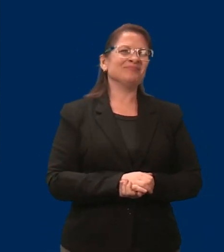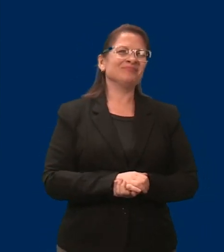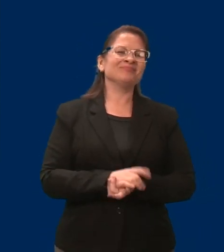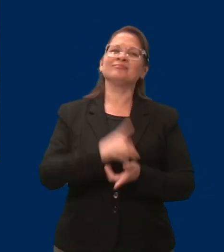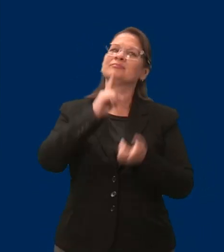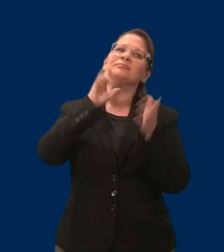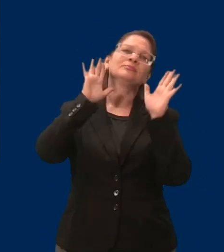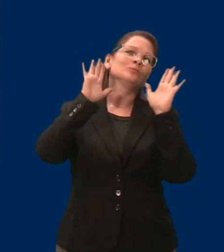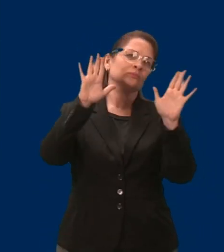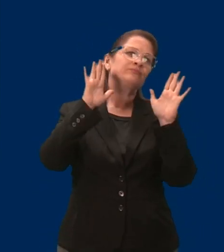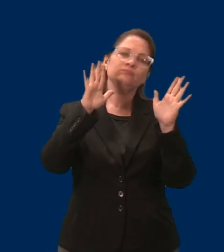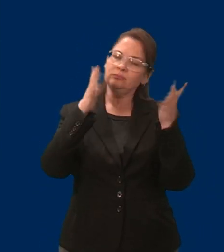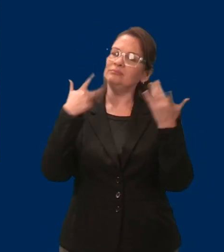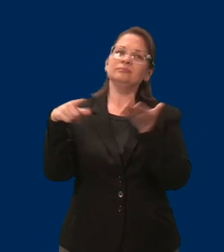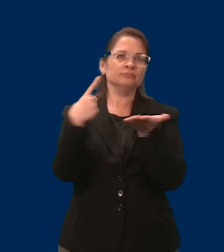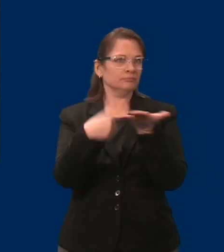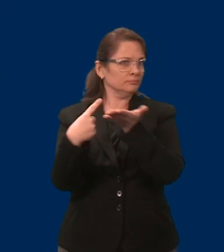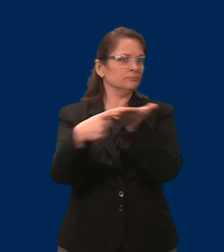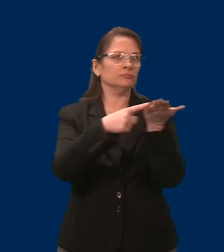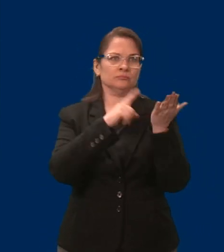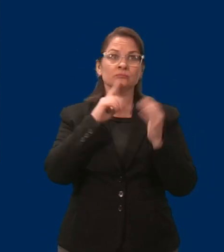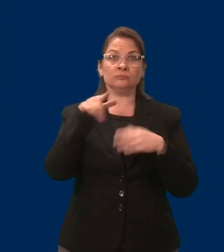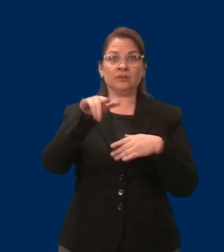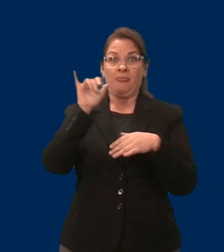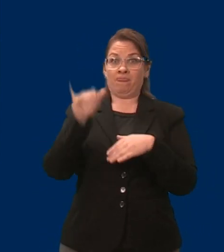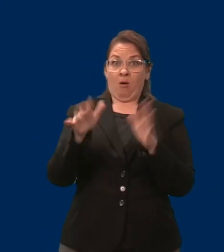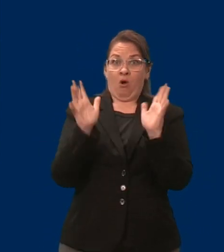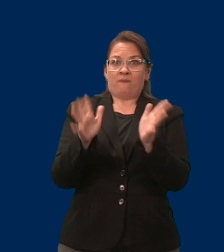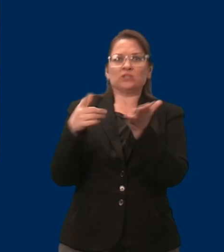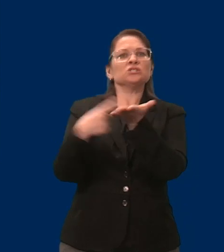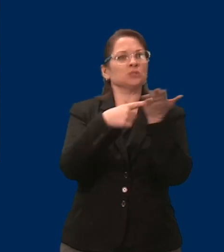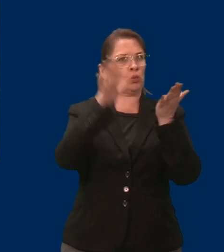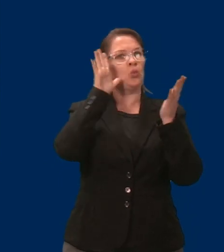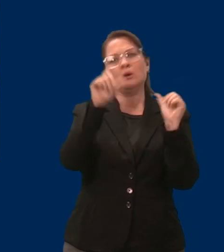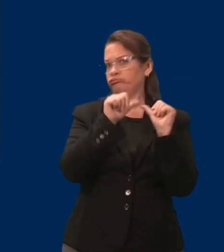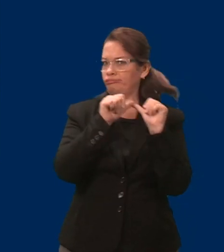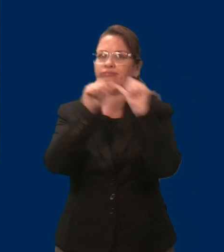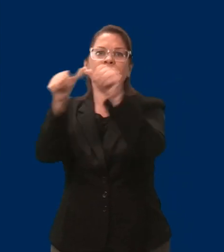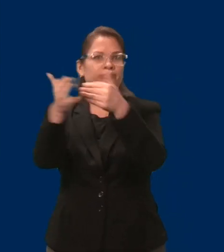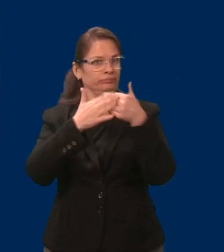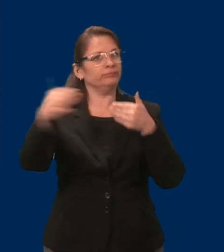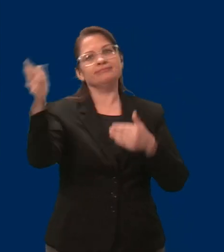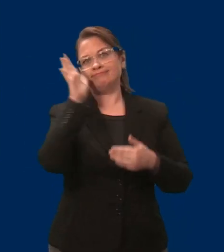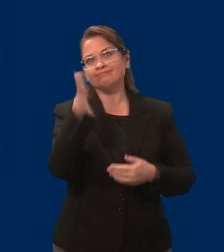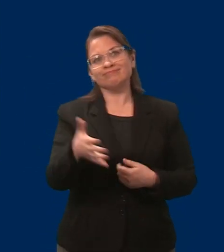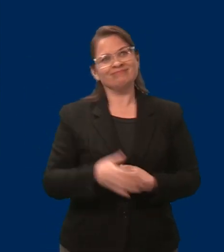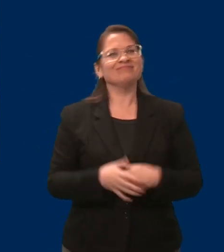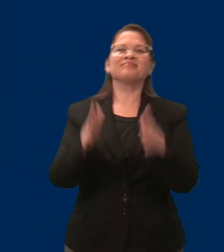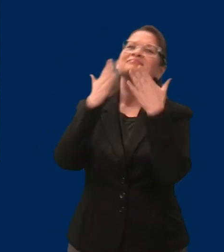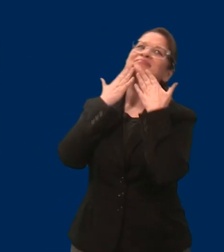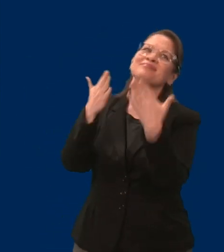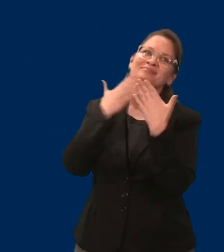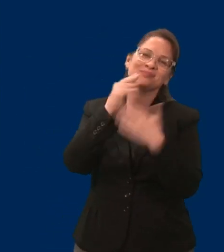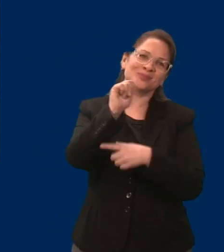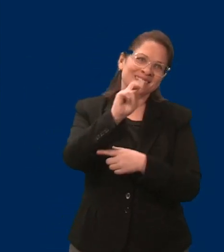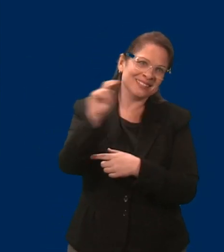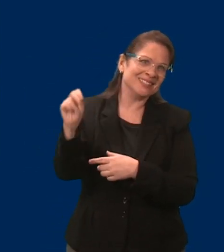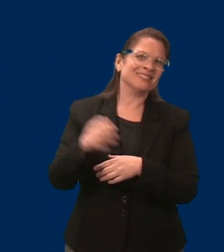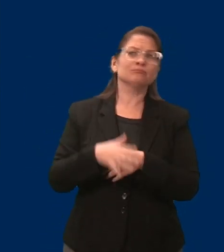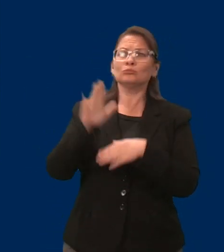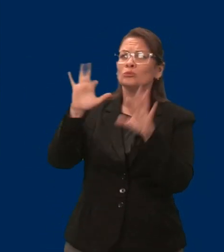so I know this conversation will continue. You know, thank you, Anne and